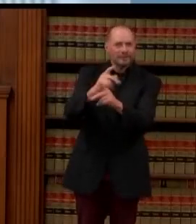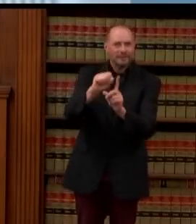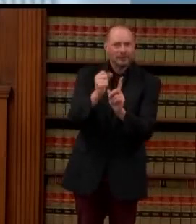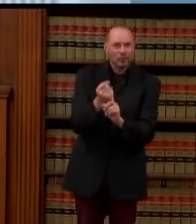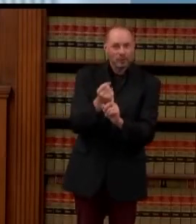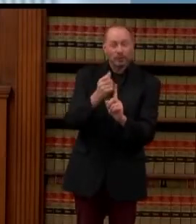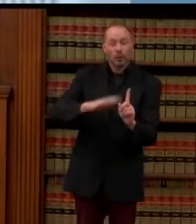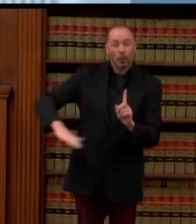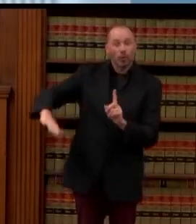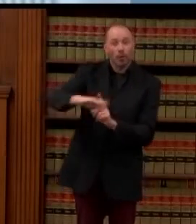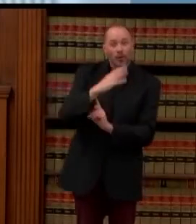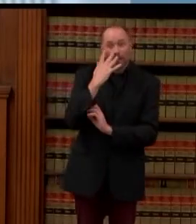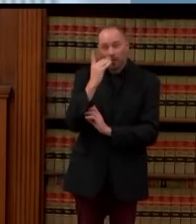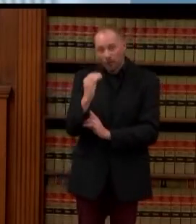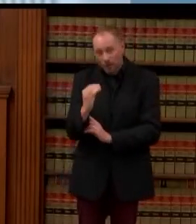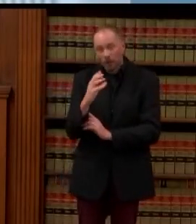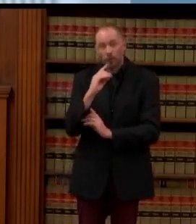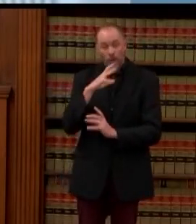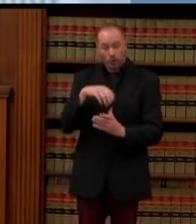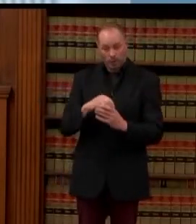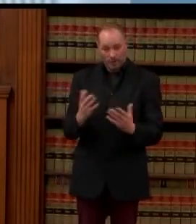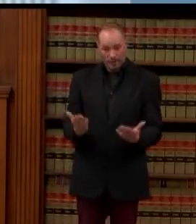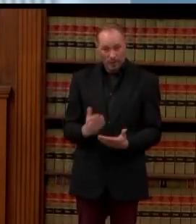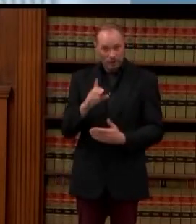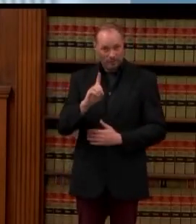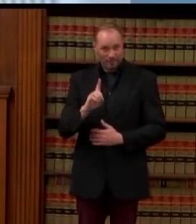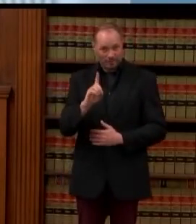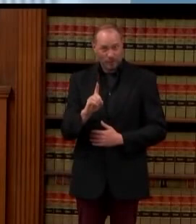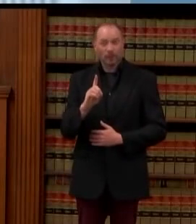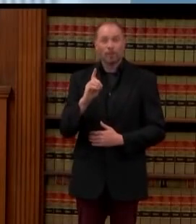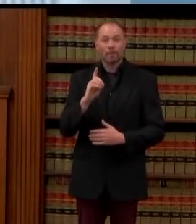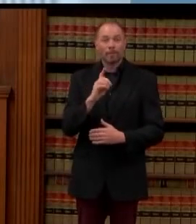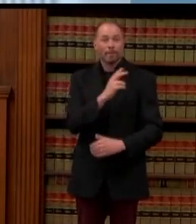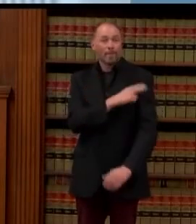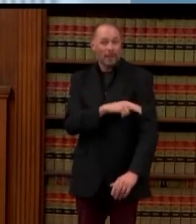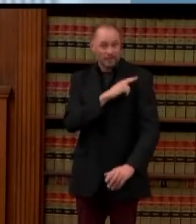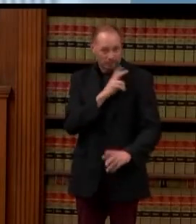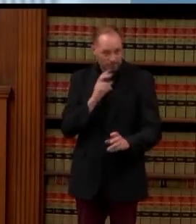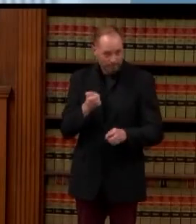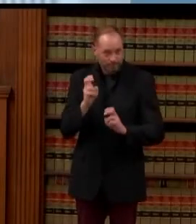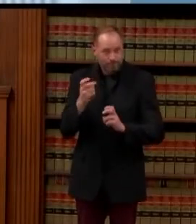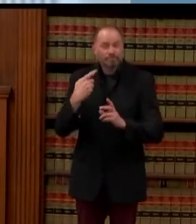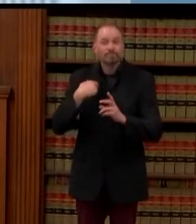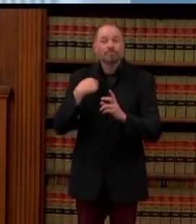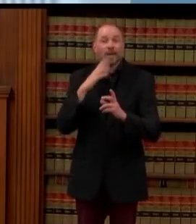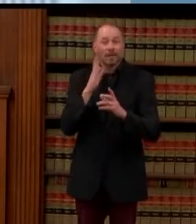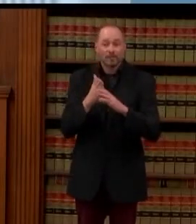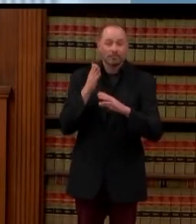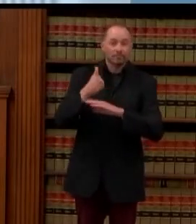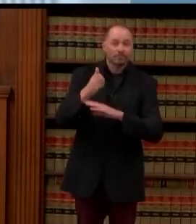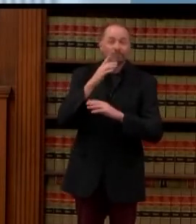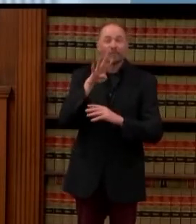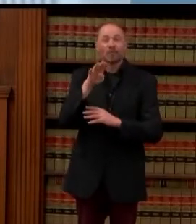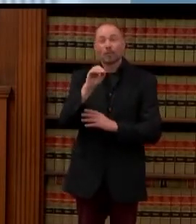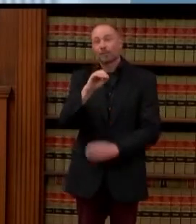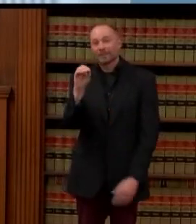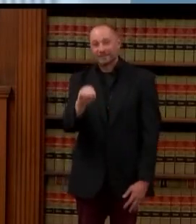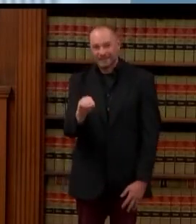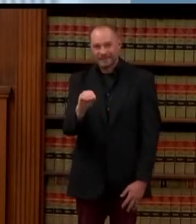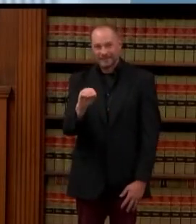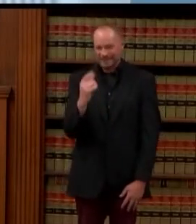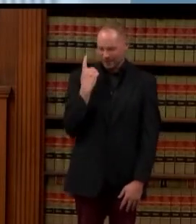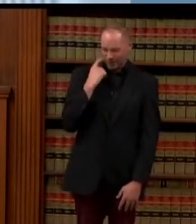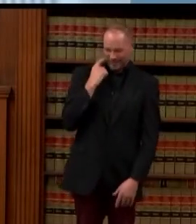state, including here in the metro area, hospitalizations have increased over 40% in just the last